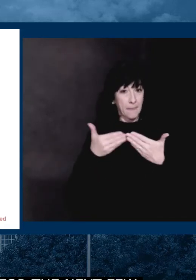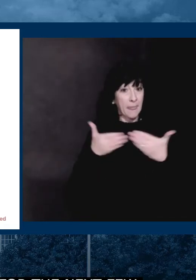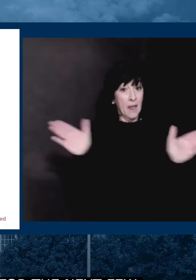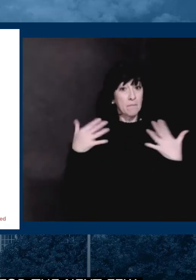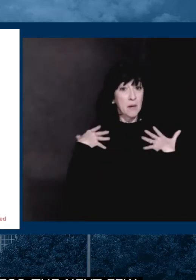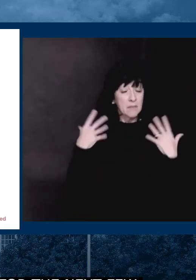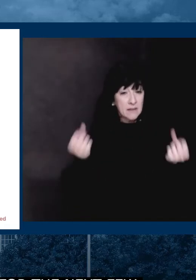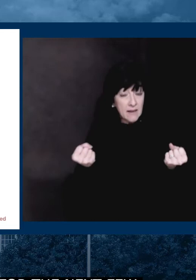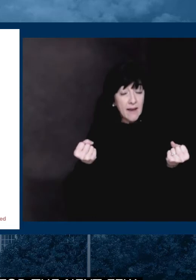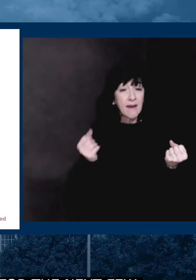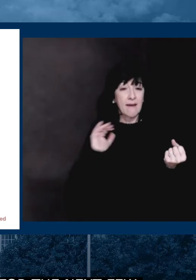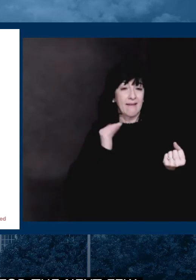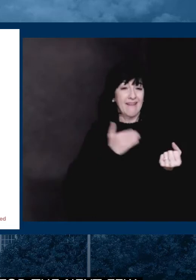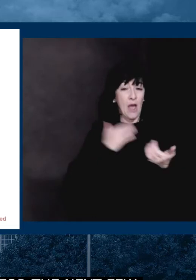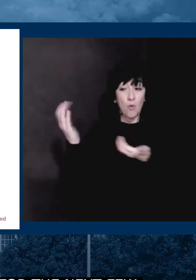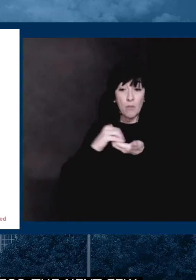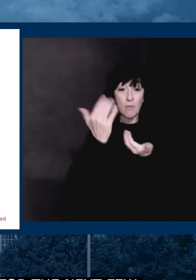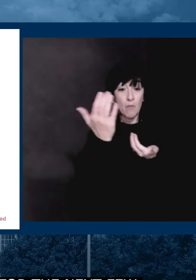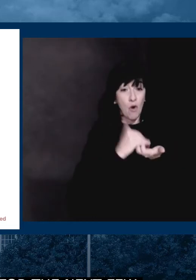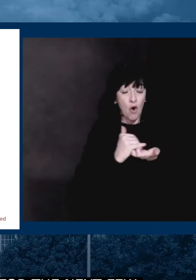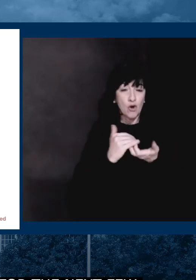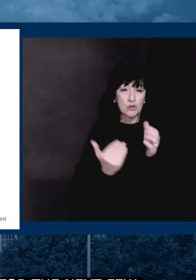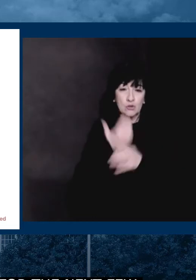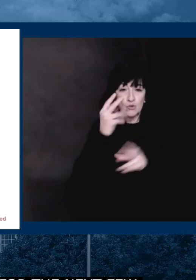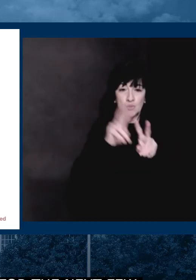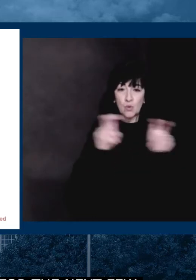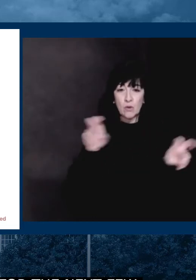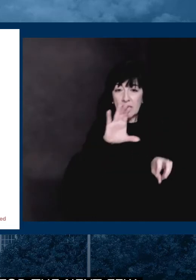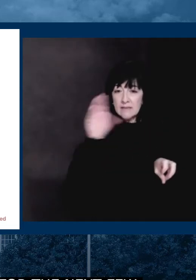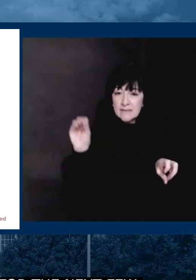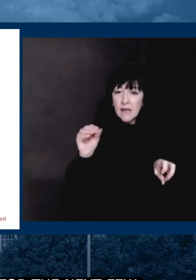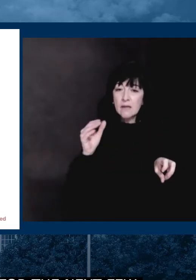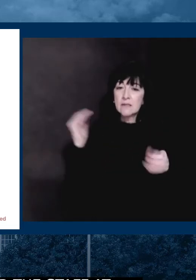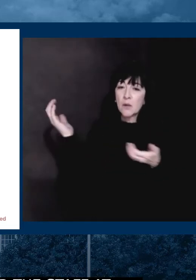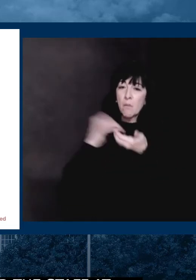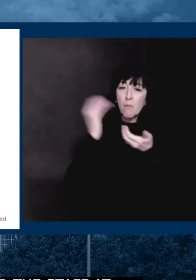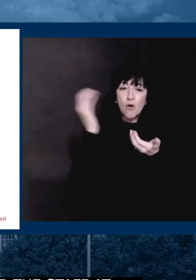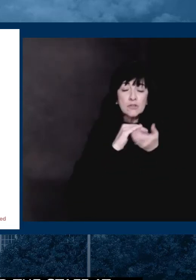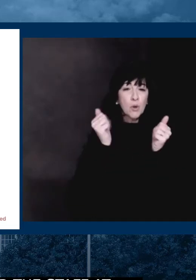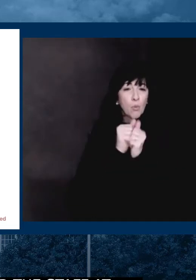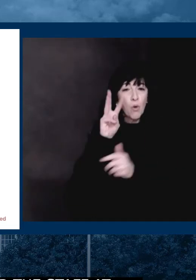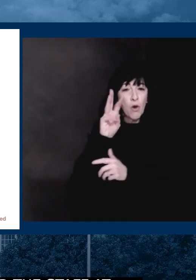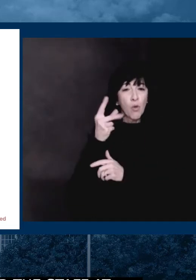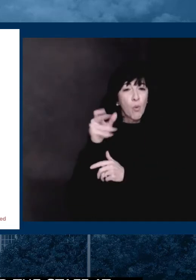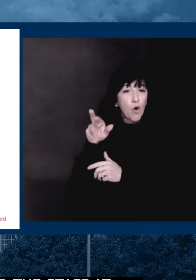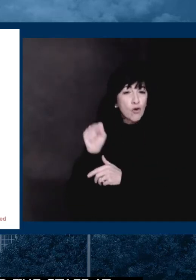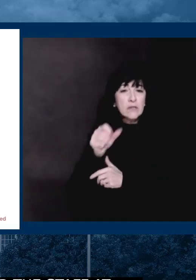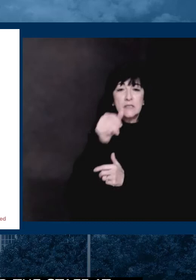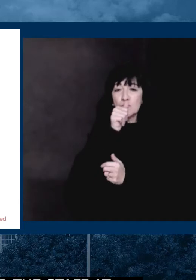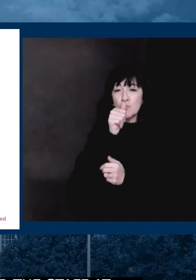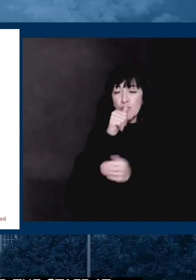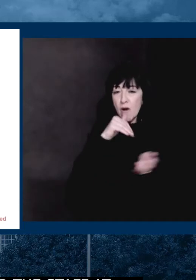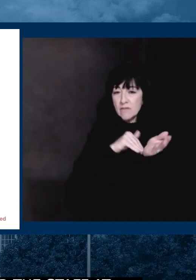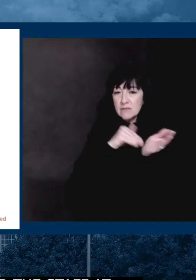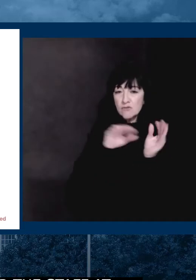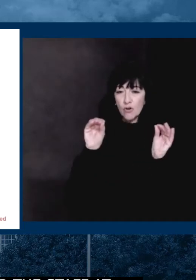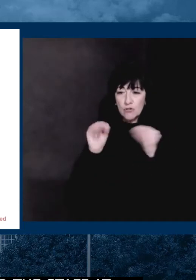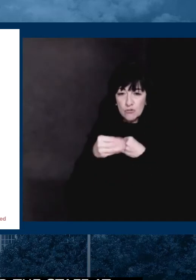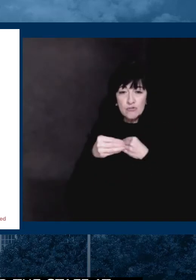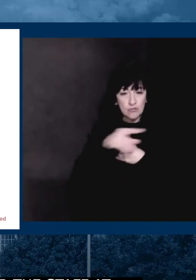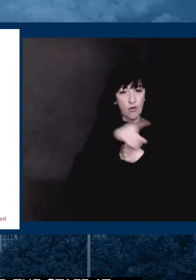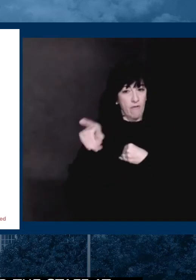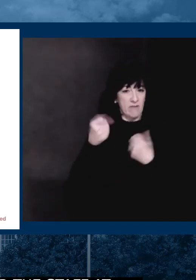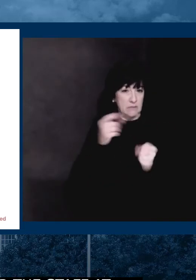County, National Guard that's helped us, the partnership with Walgreens and all these other private practices that are making sure they have the interest of the